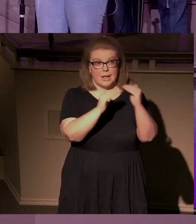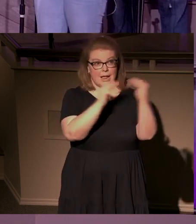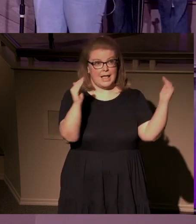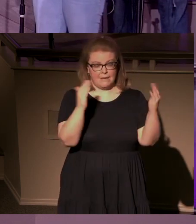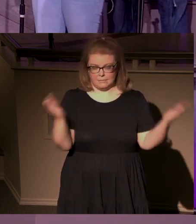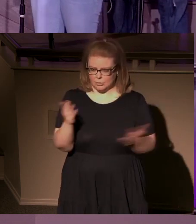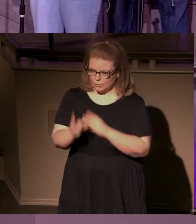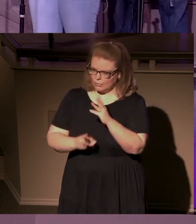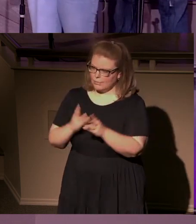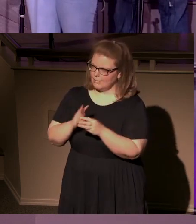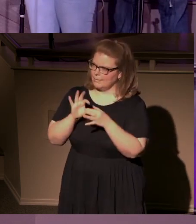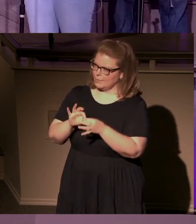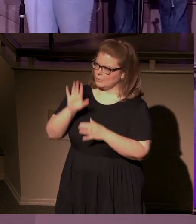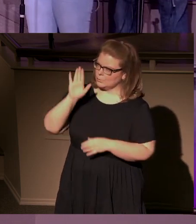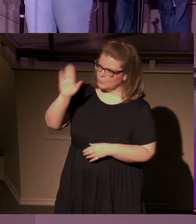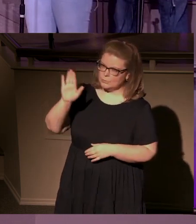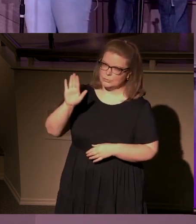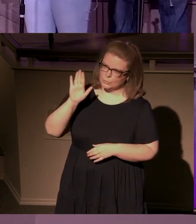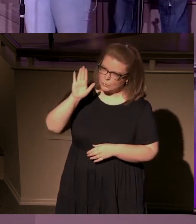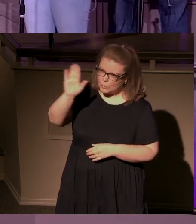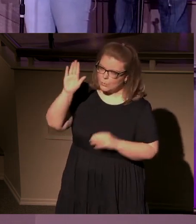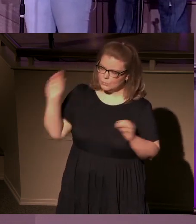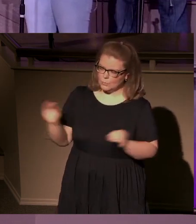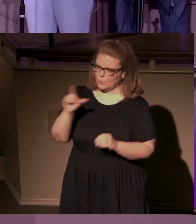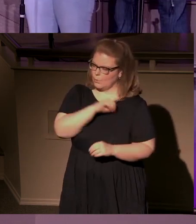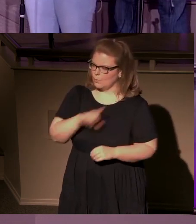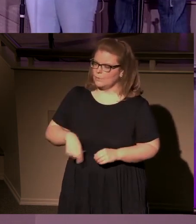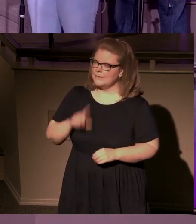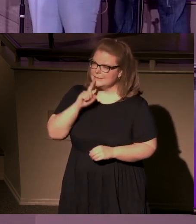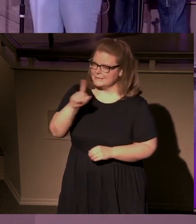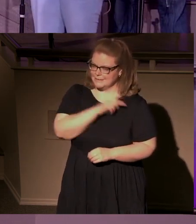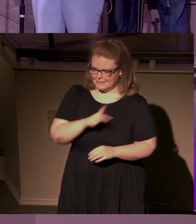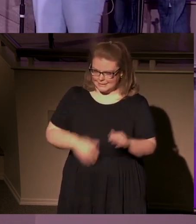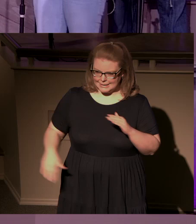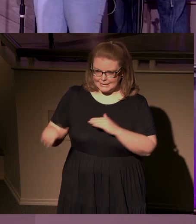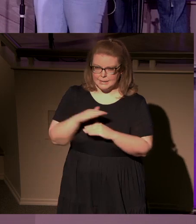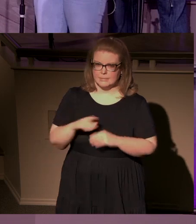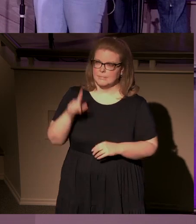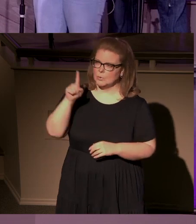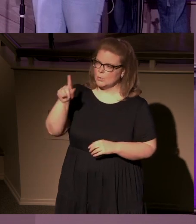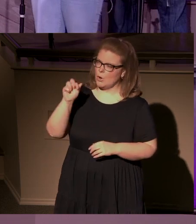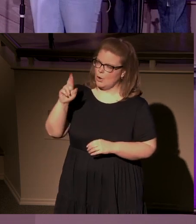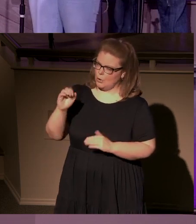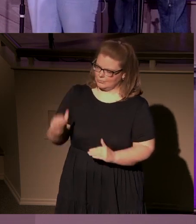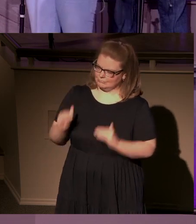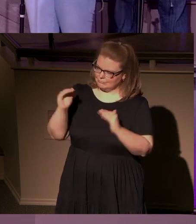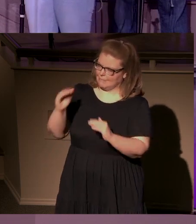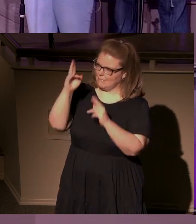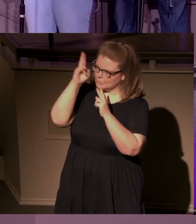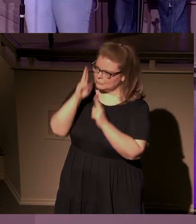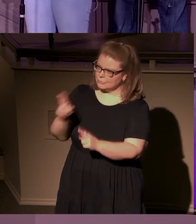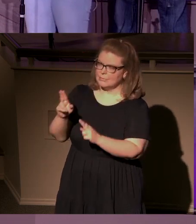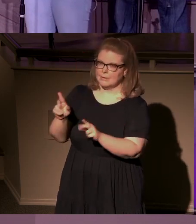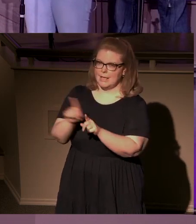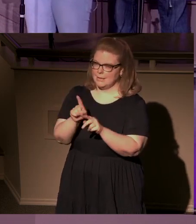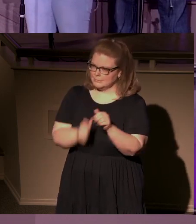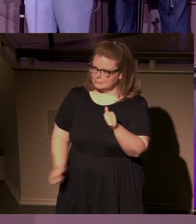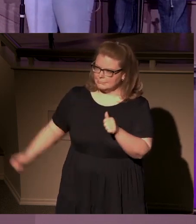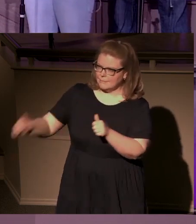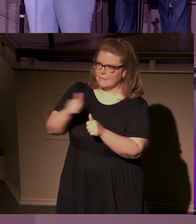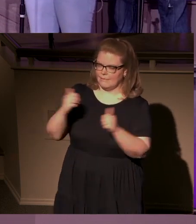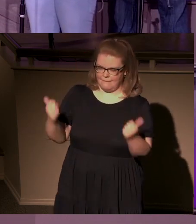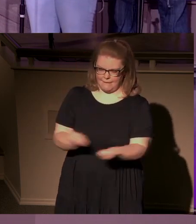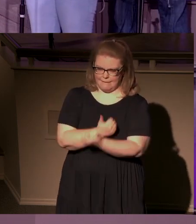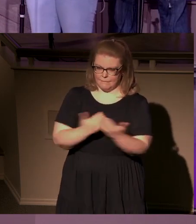yours. Yours, O Lord, is the kingdom. You are exalted as head over all.